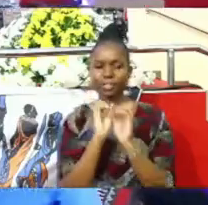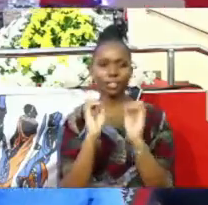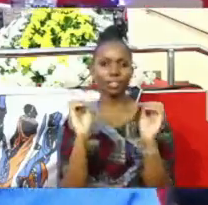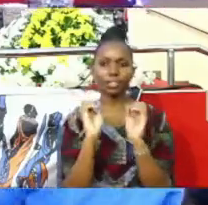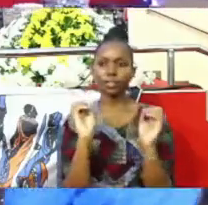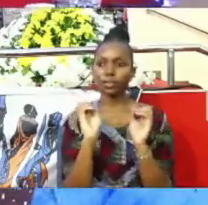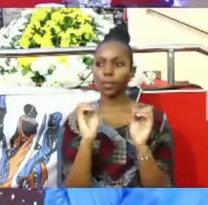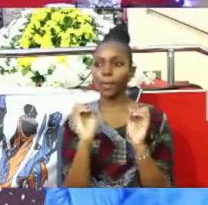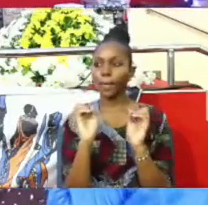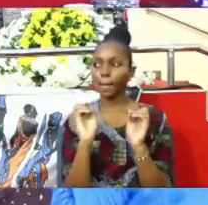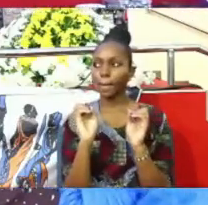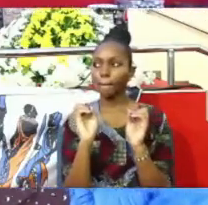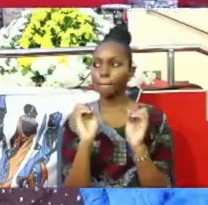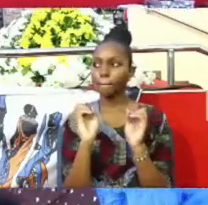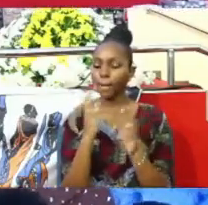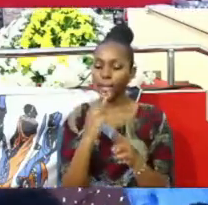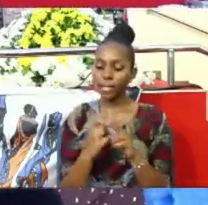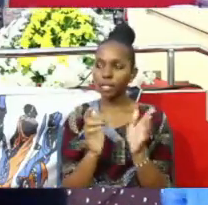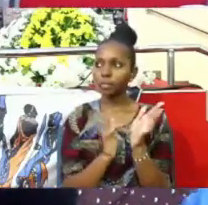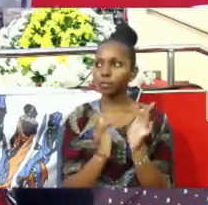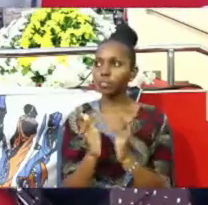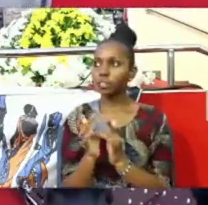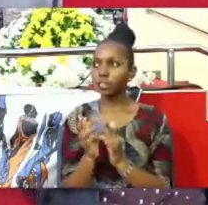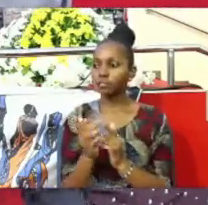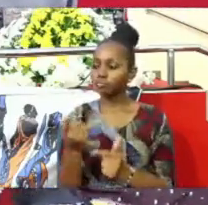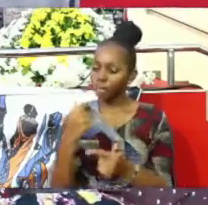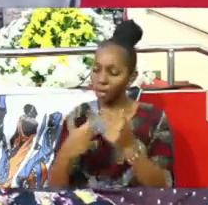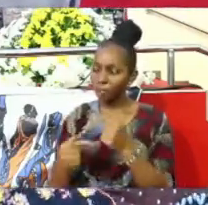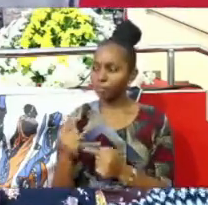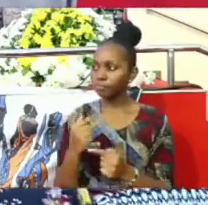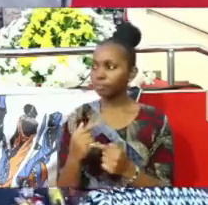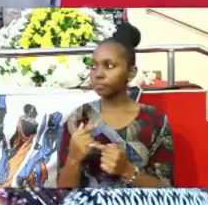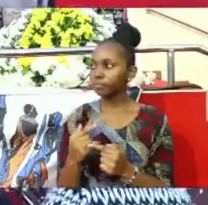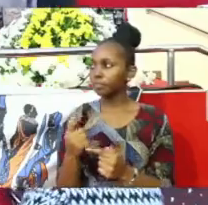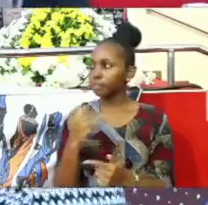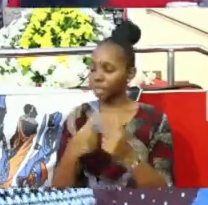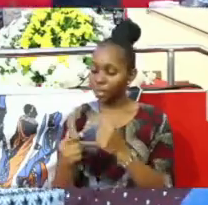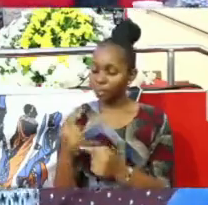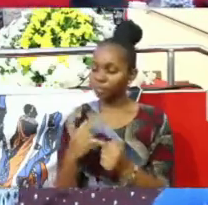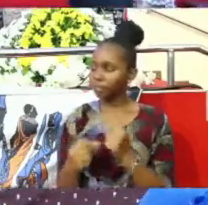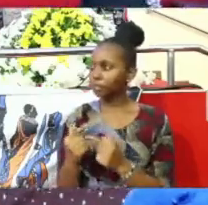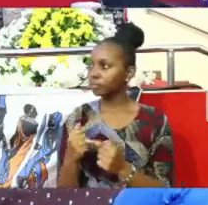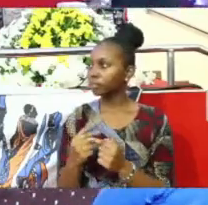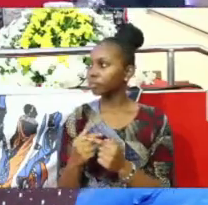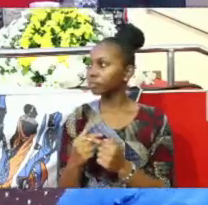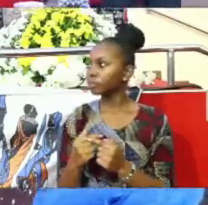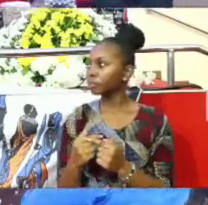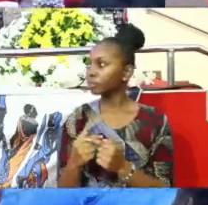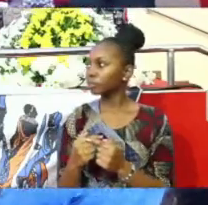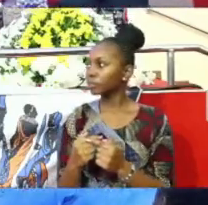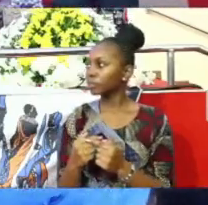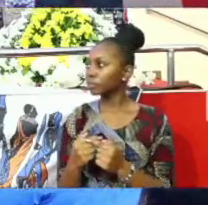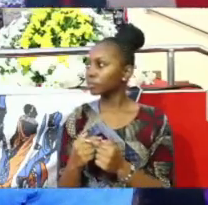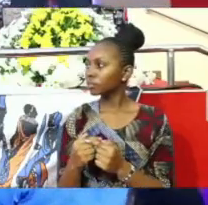have. In the name of Jesus. Come on, my sister here. Anybody else? You can come from there. From wherever you are,